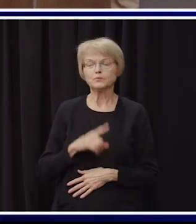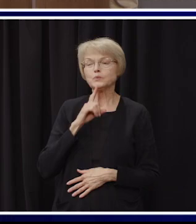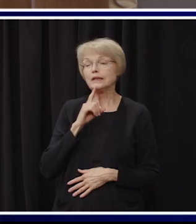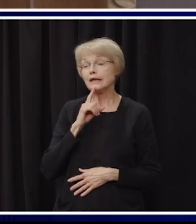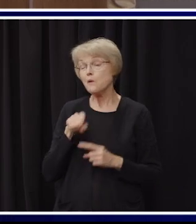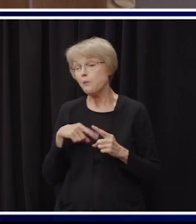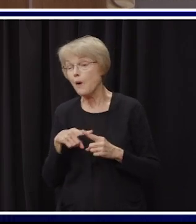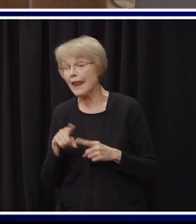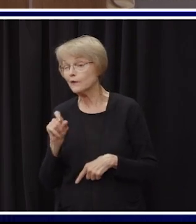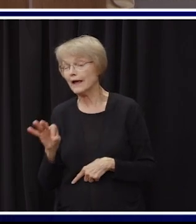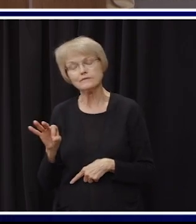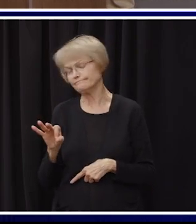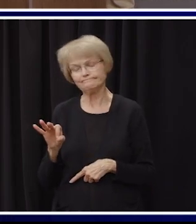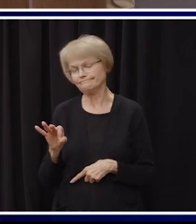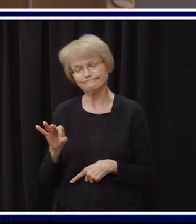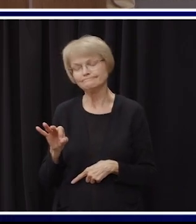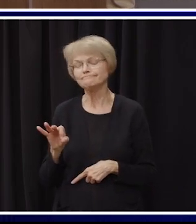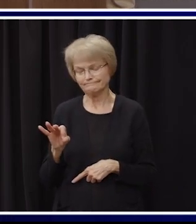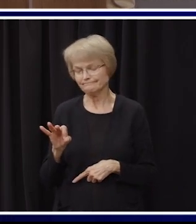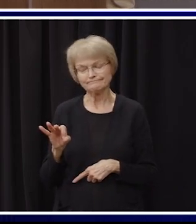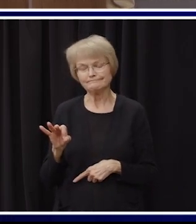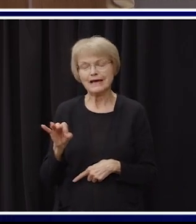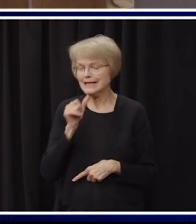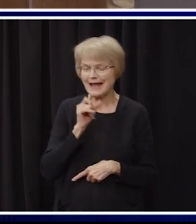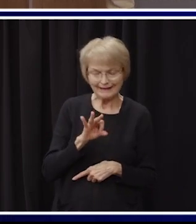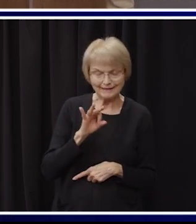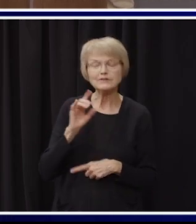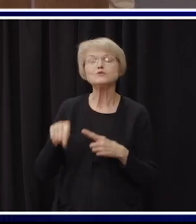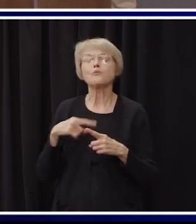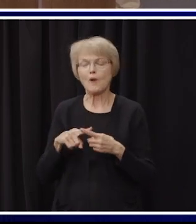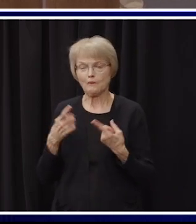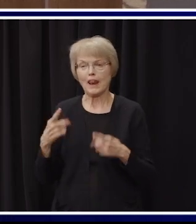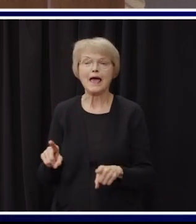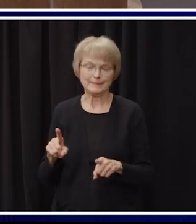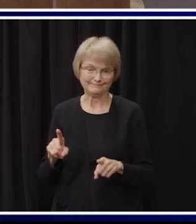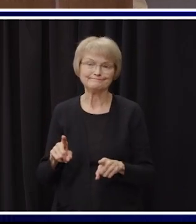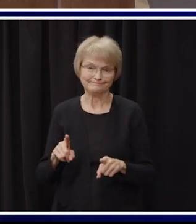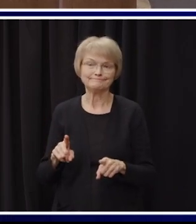going to happen, it's a matter of when is something going to happen.